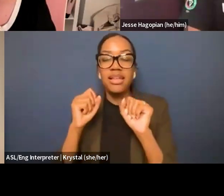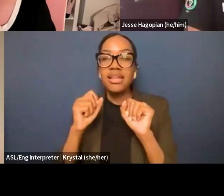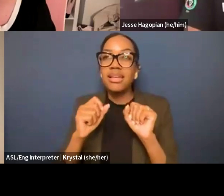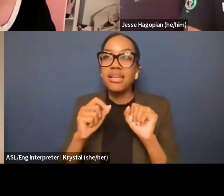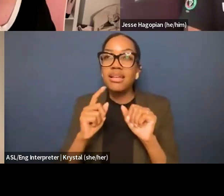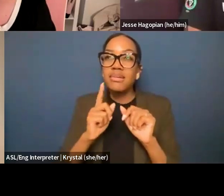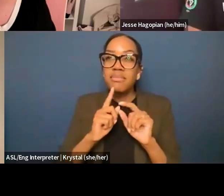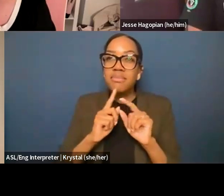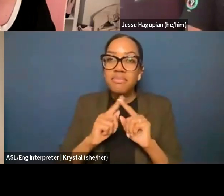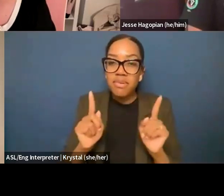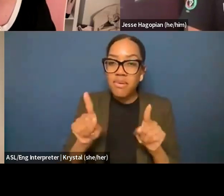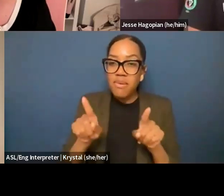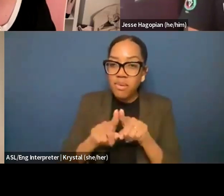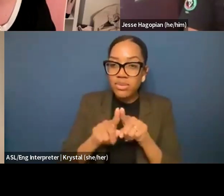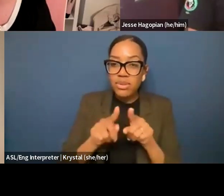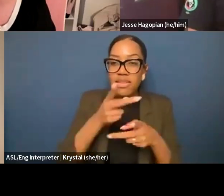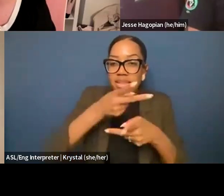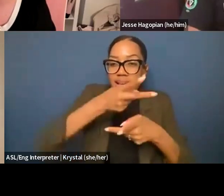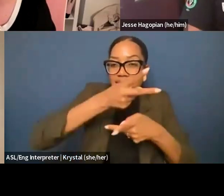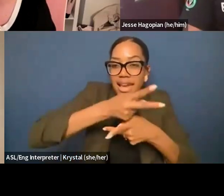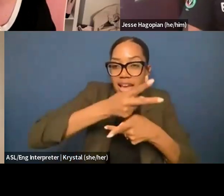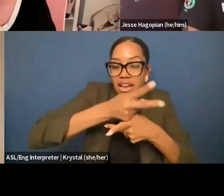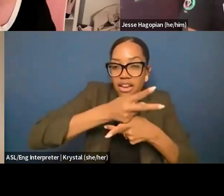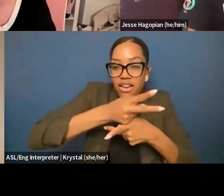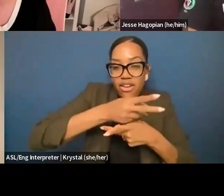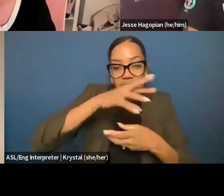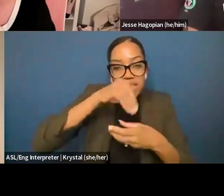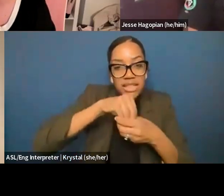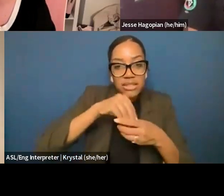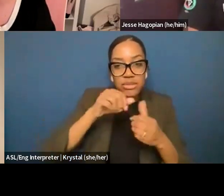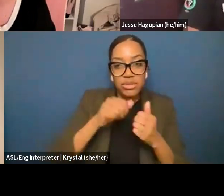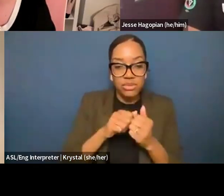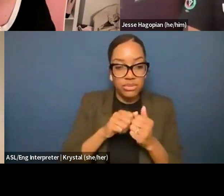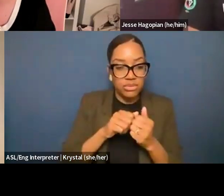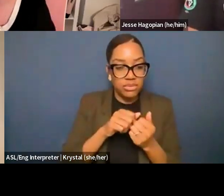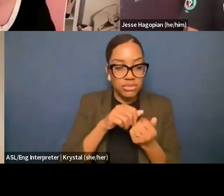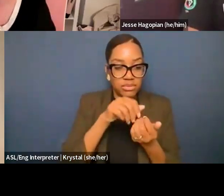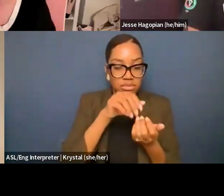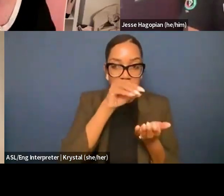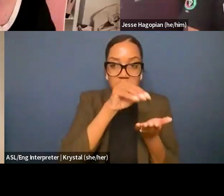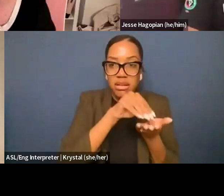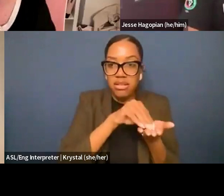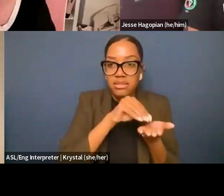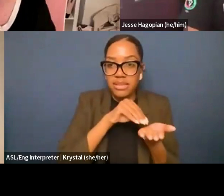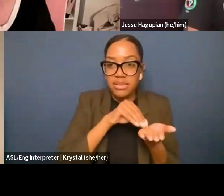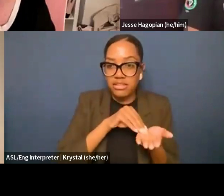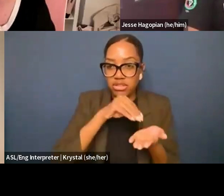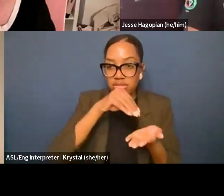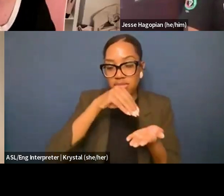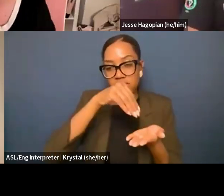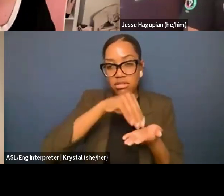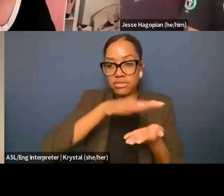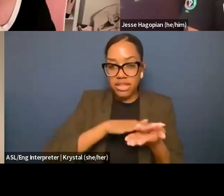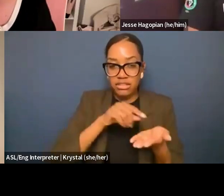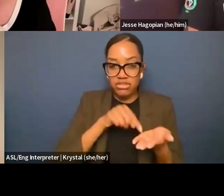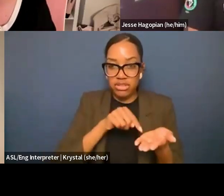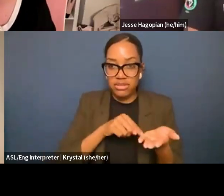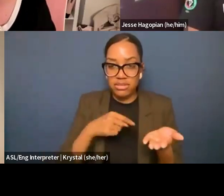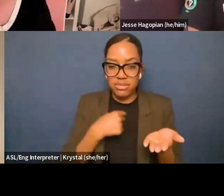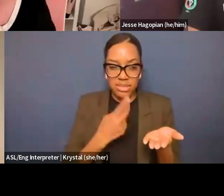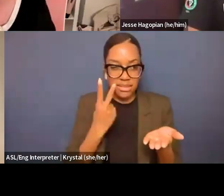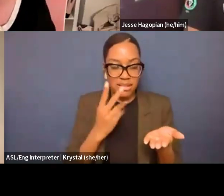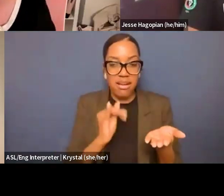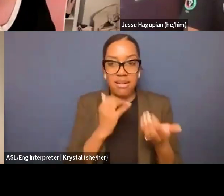the documents and documentation that are part of the tradition of Black knowledge production. But there's this other